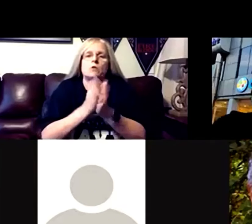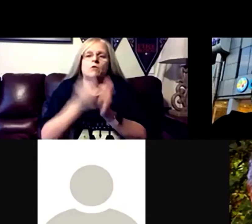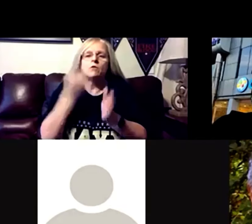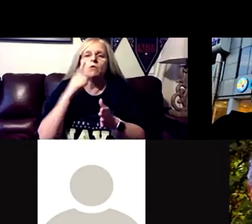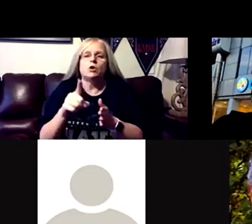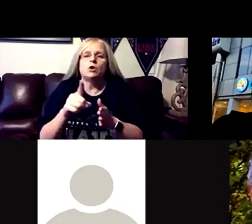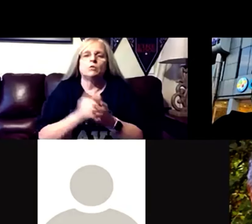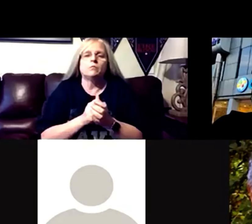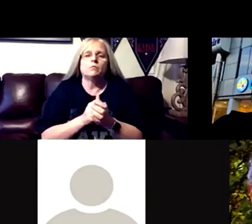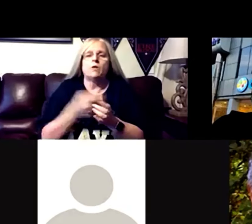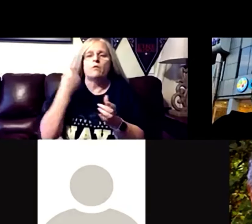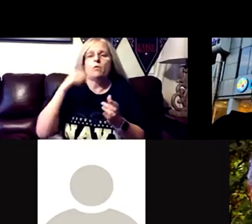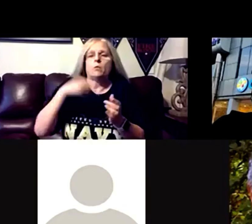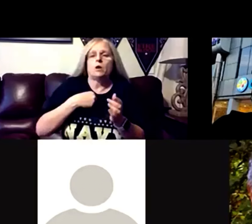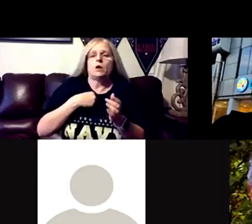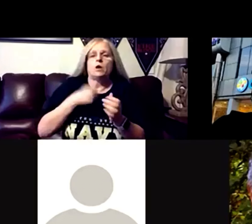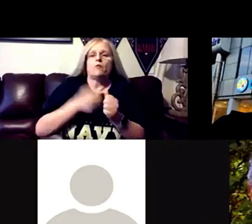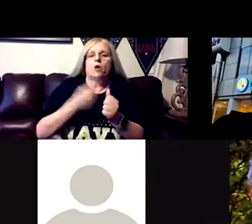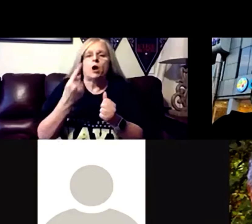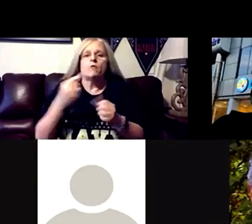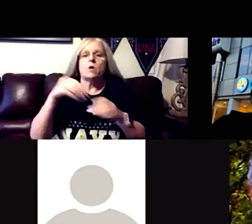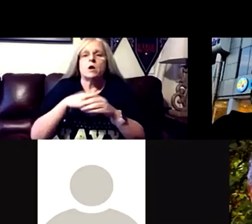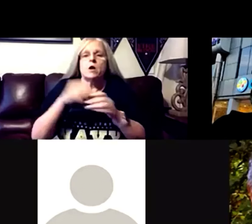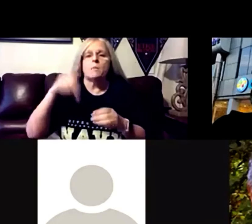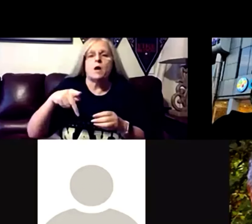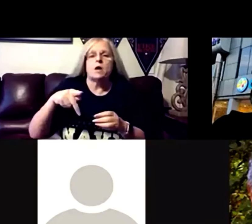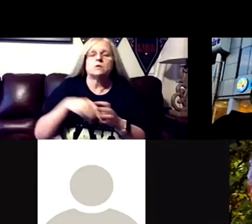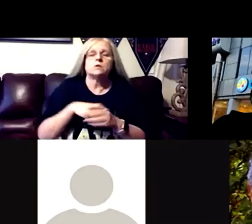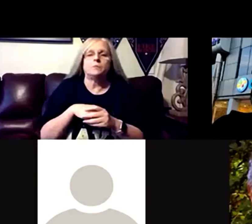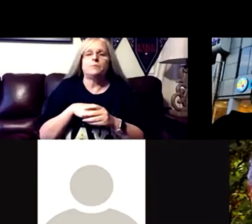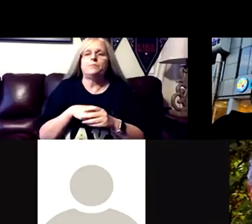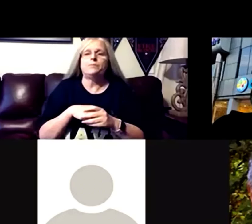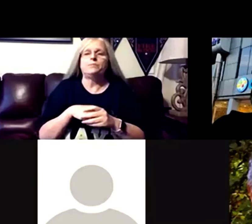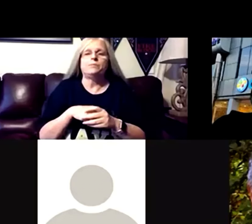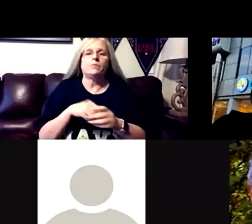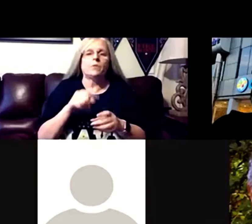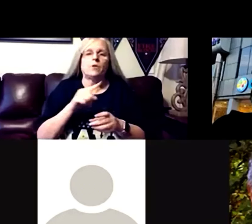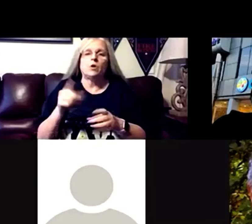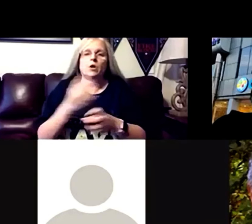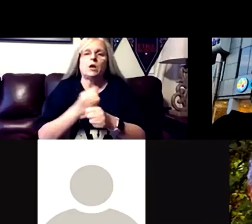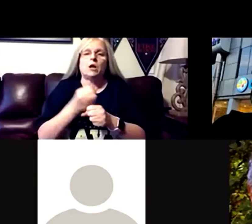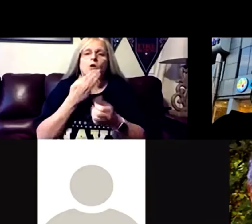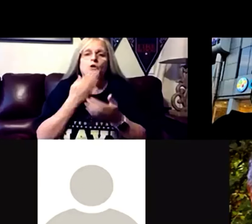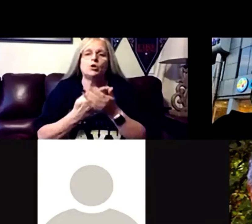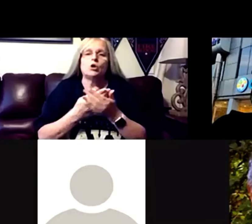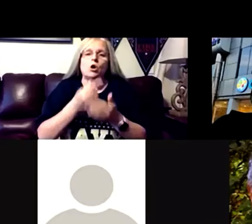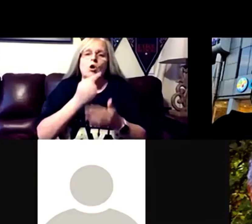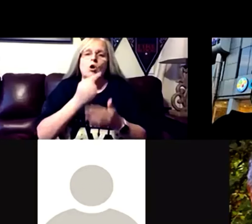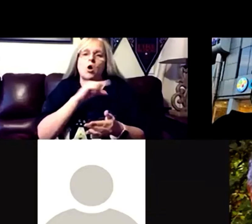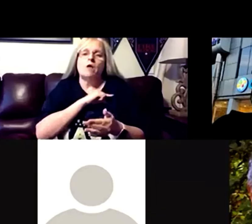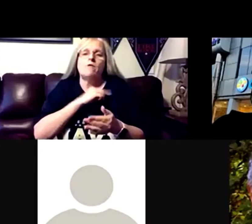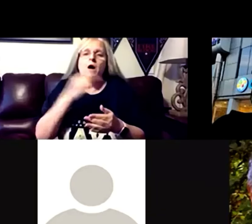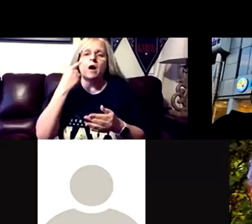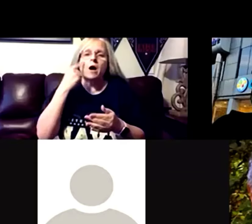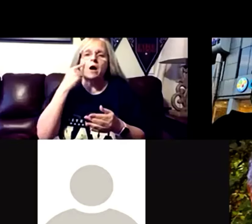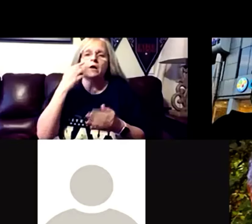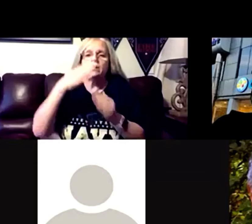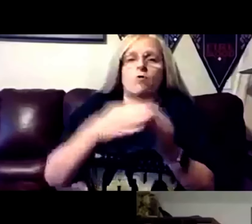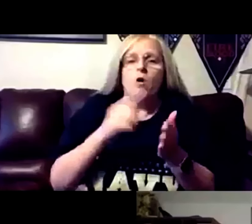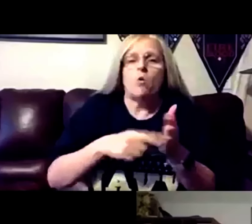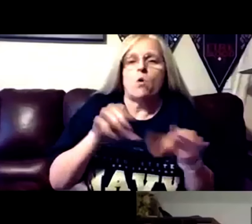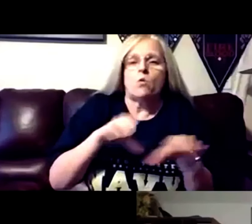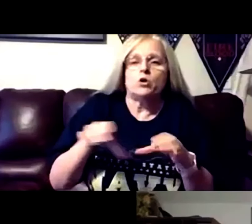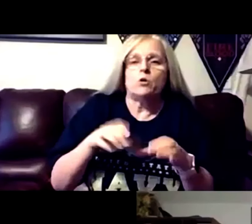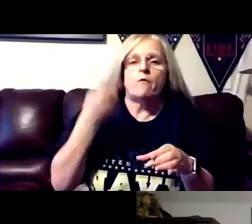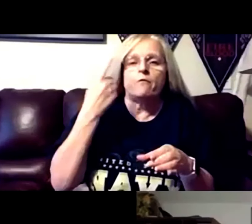you, for me, for everybody in ONPASSIVE. And they're going to get good qualified eyes in front of what we're doing for your